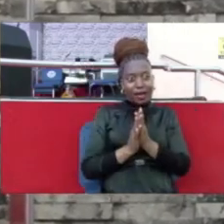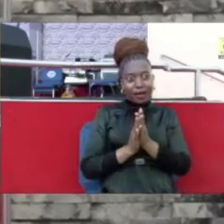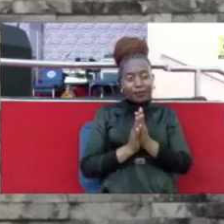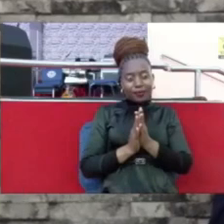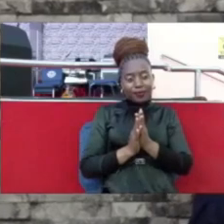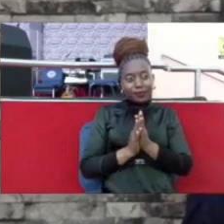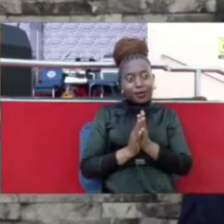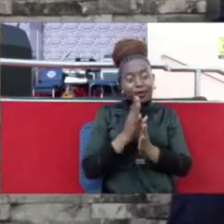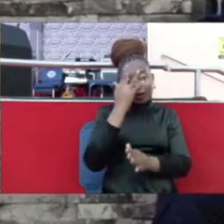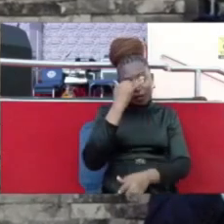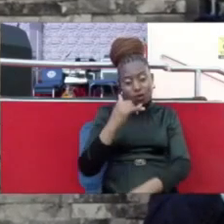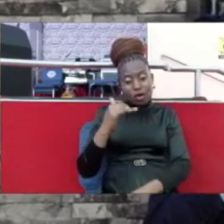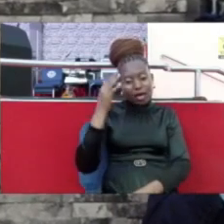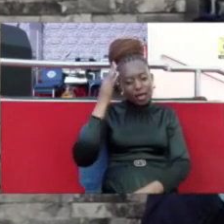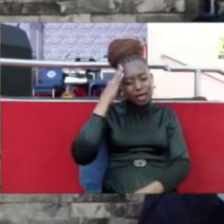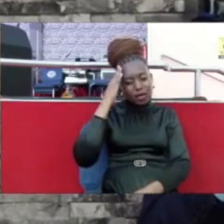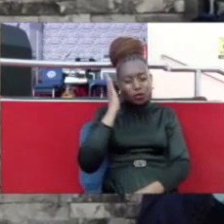Because they knew that my grandmother